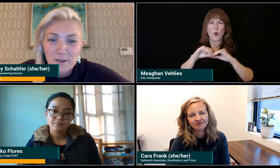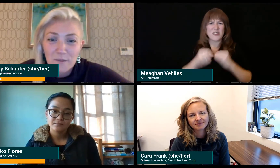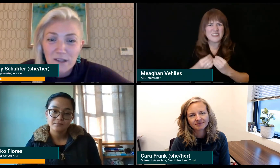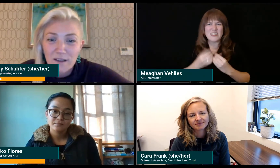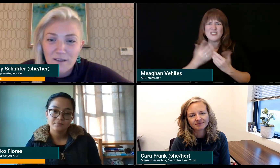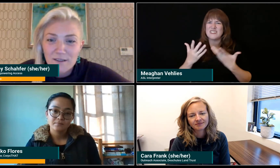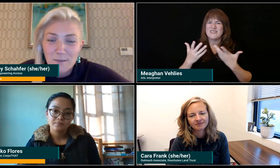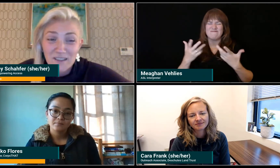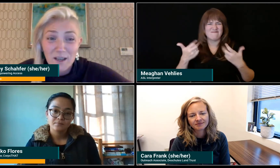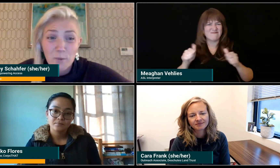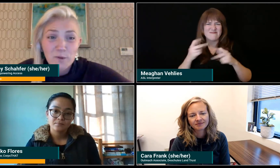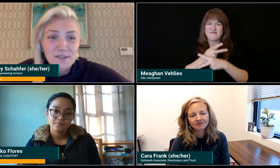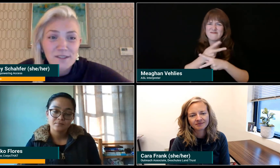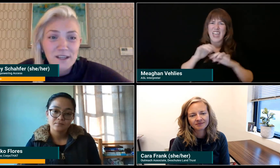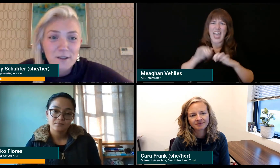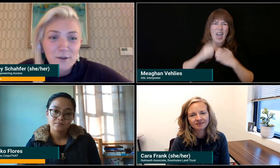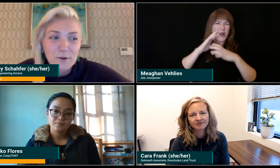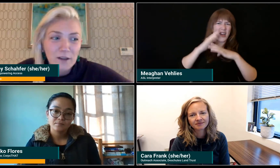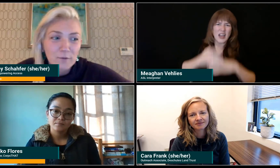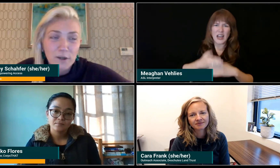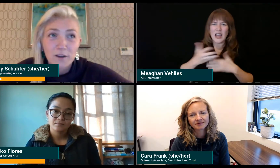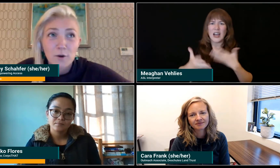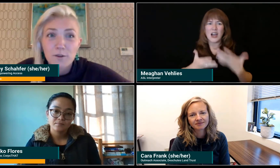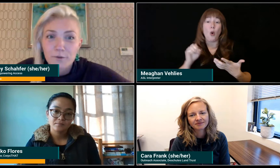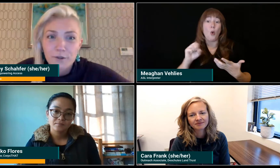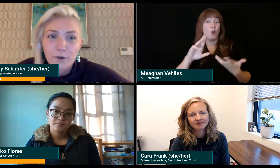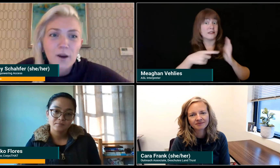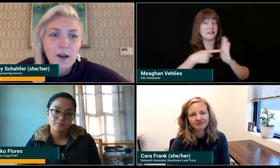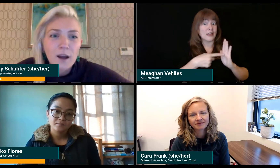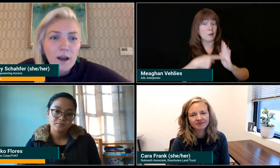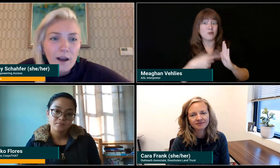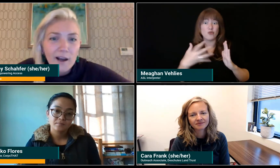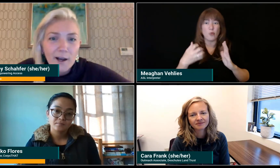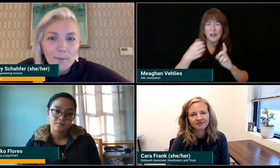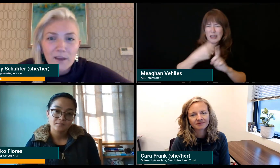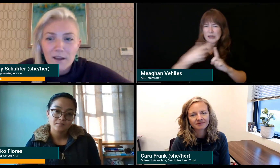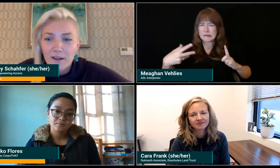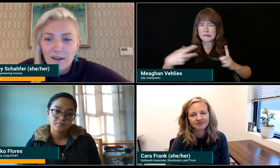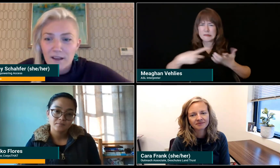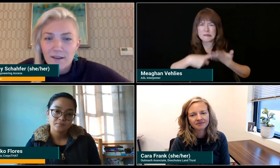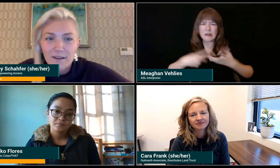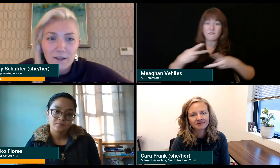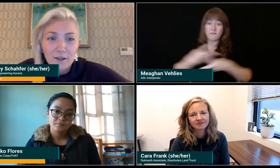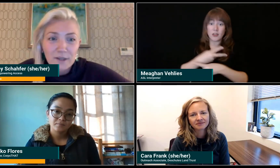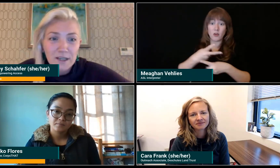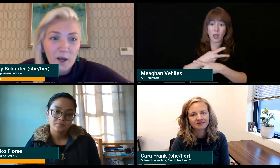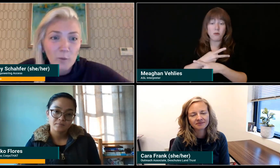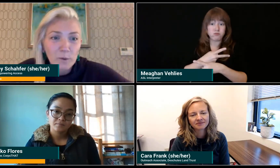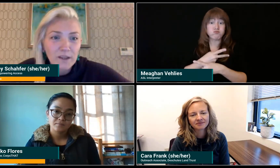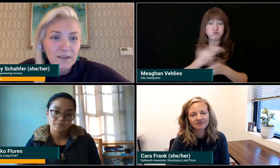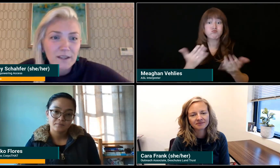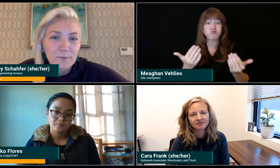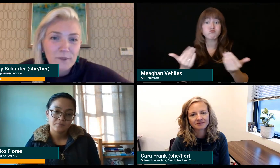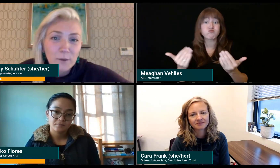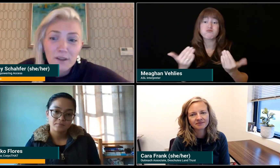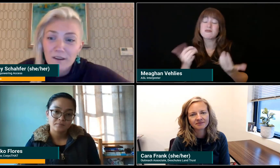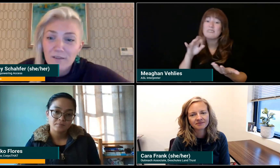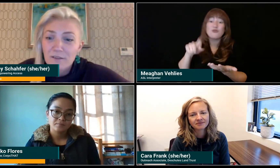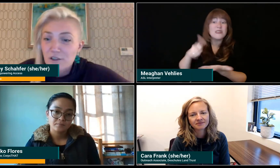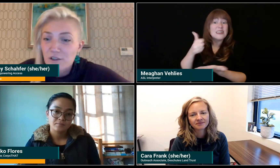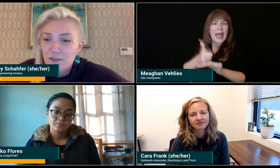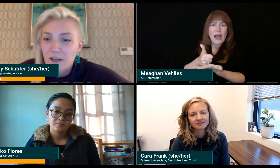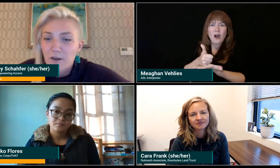experiencing, or some examples that you kind of want to go through, that you need help with, that you